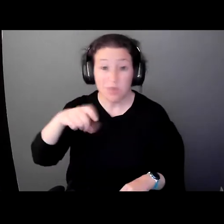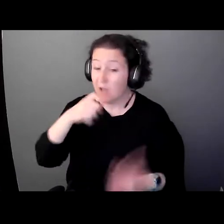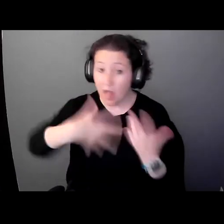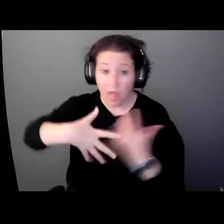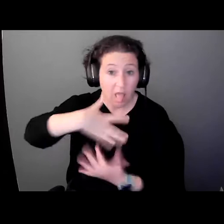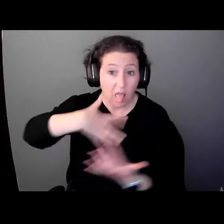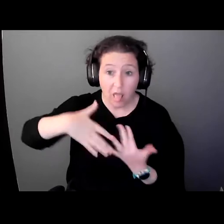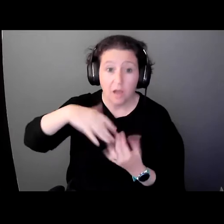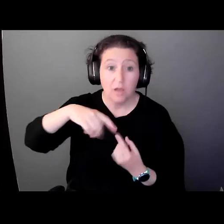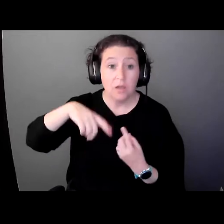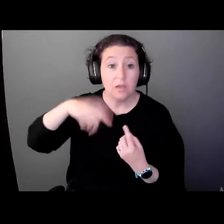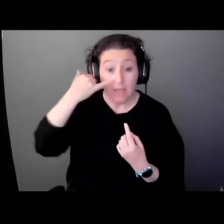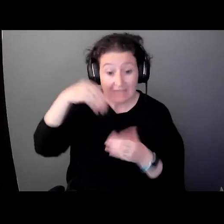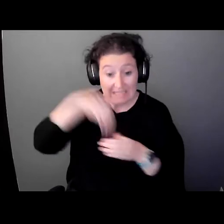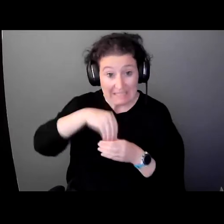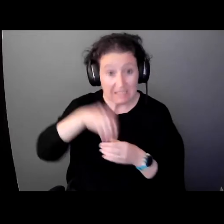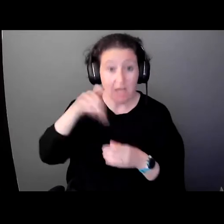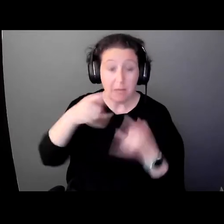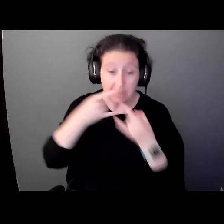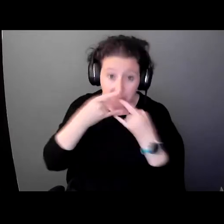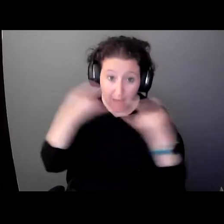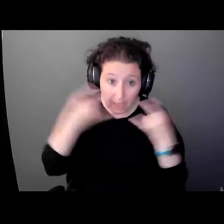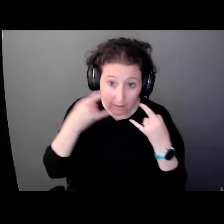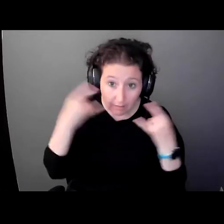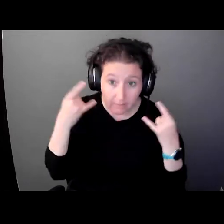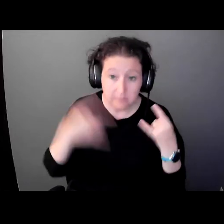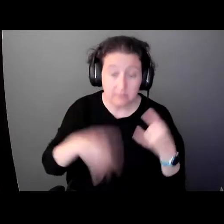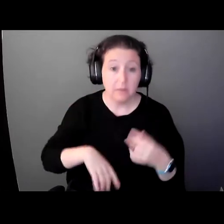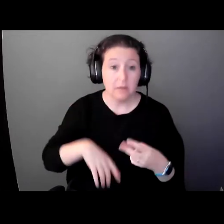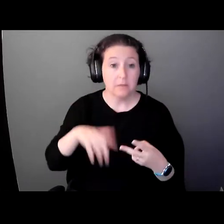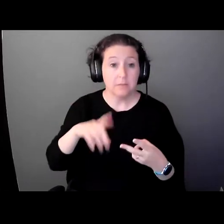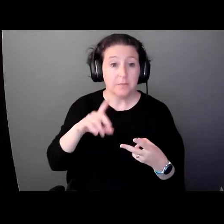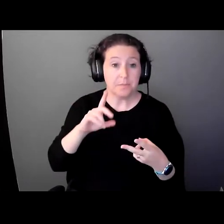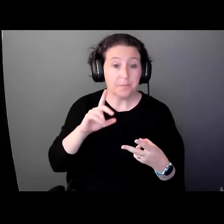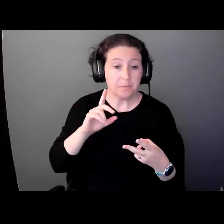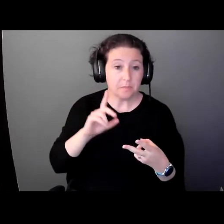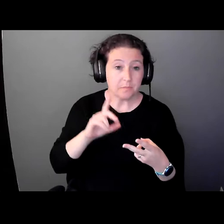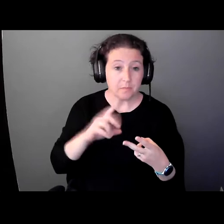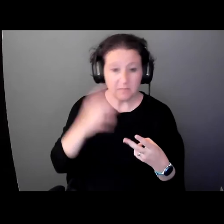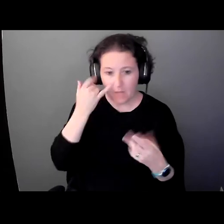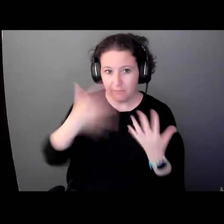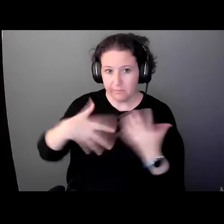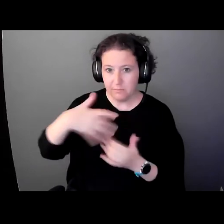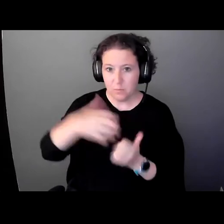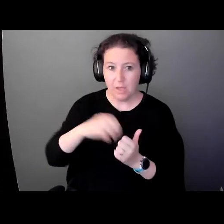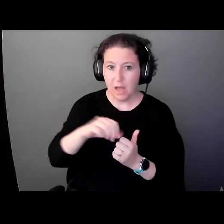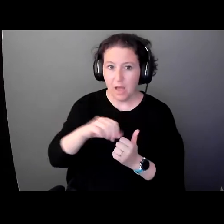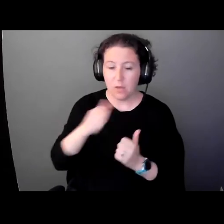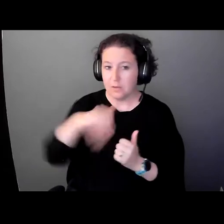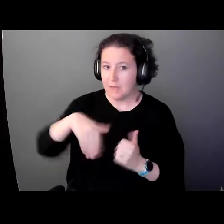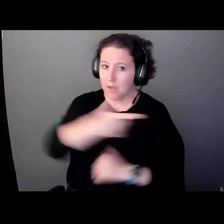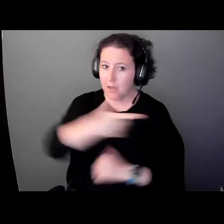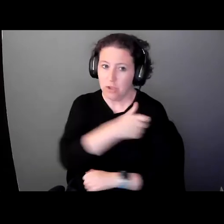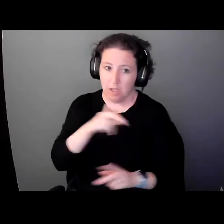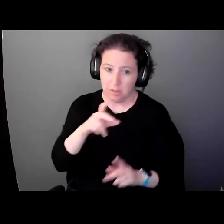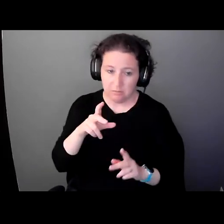indoor settings where you will be coming into contact with other unvaccinated individuals, and continue with physical